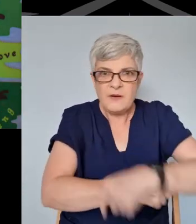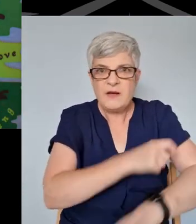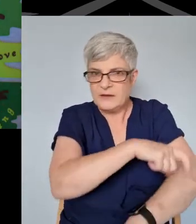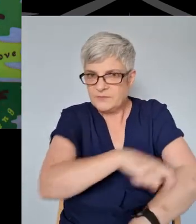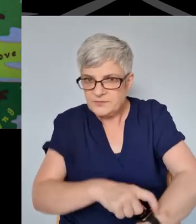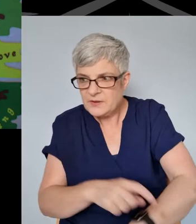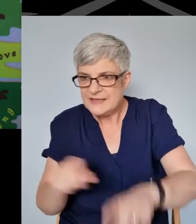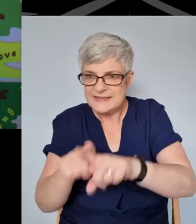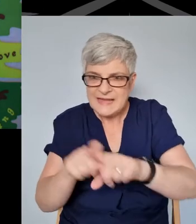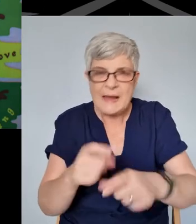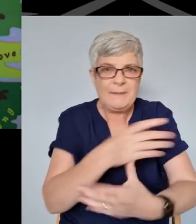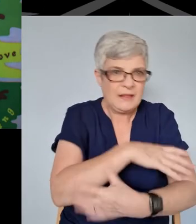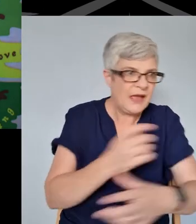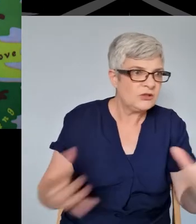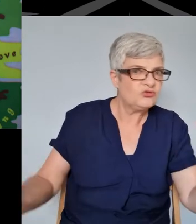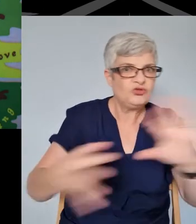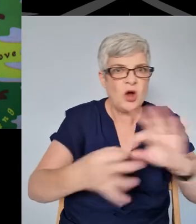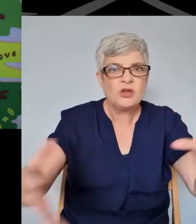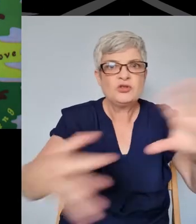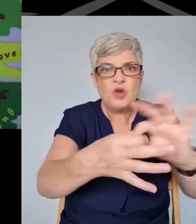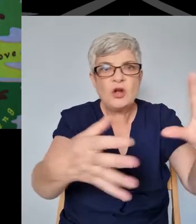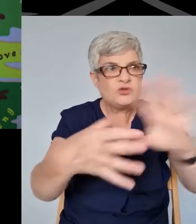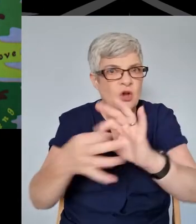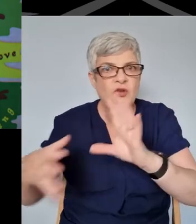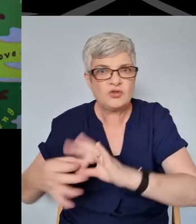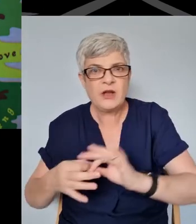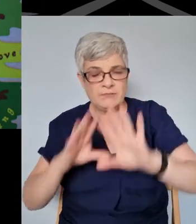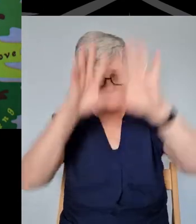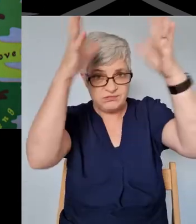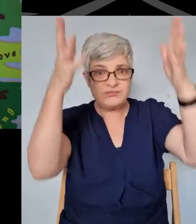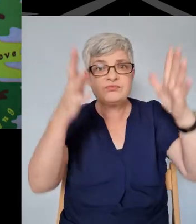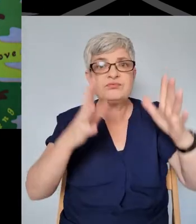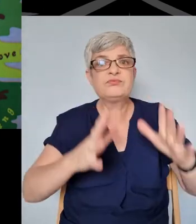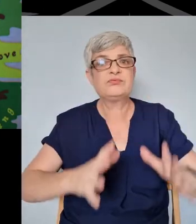same size or whatever, as they all just put together